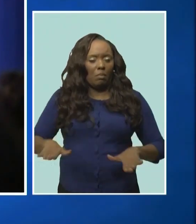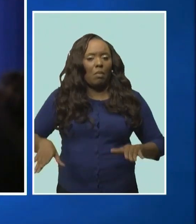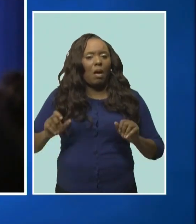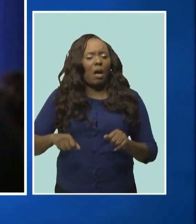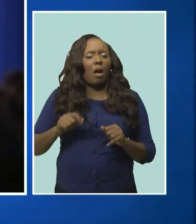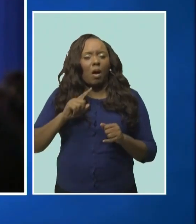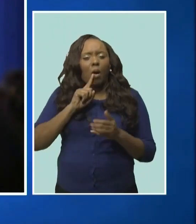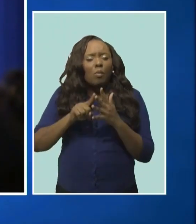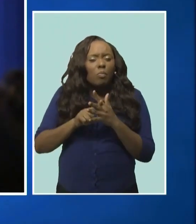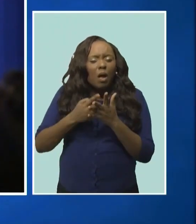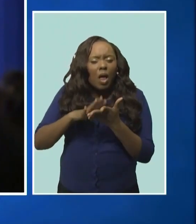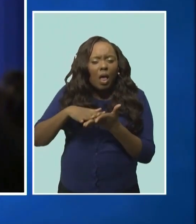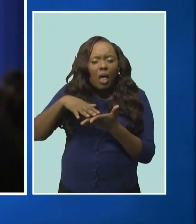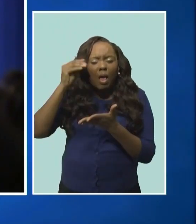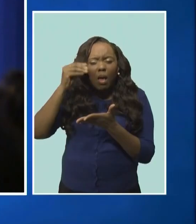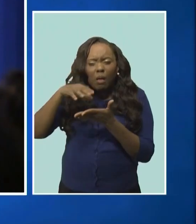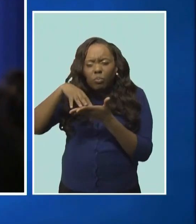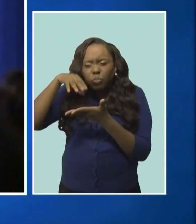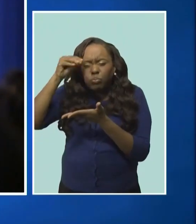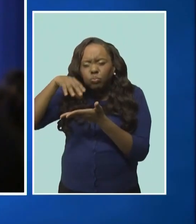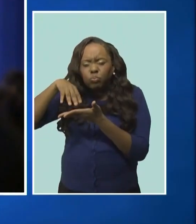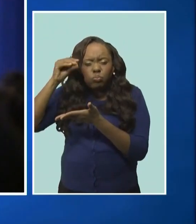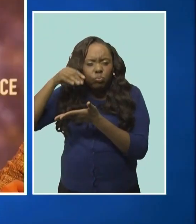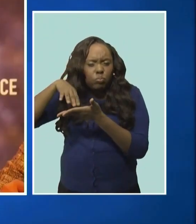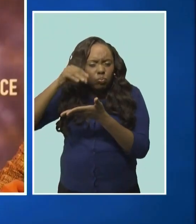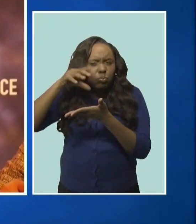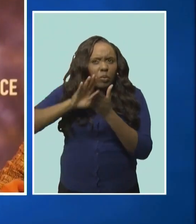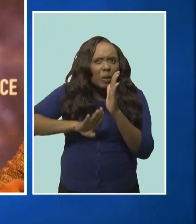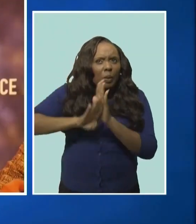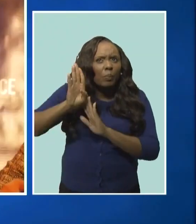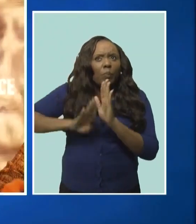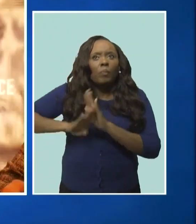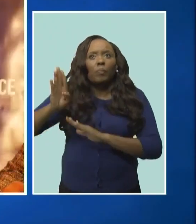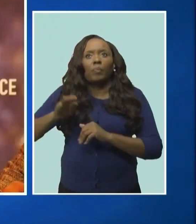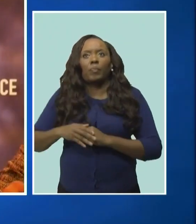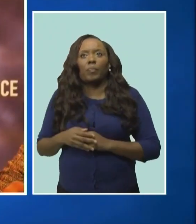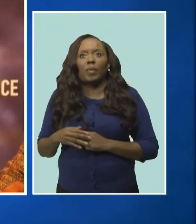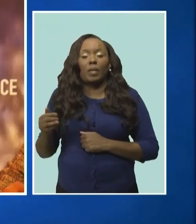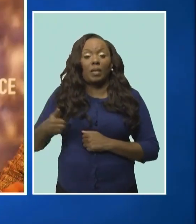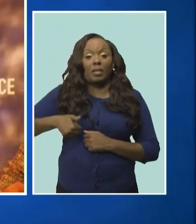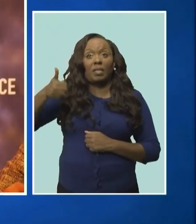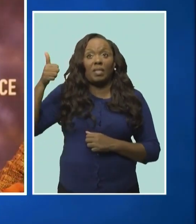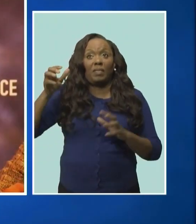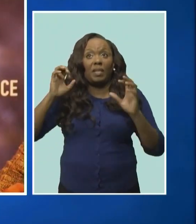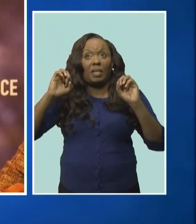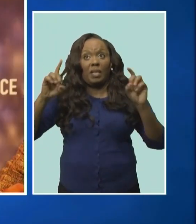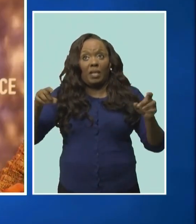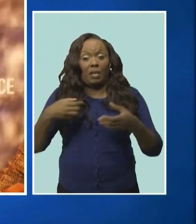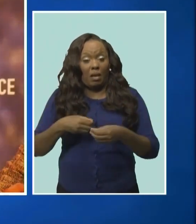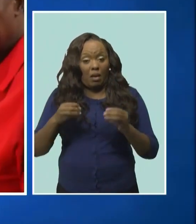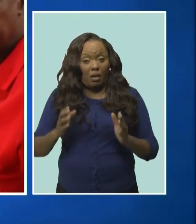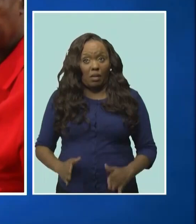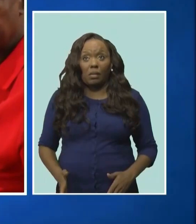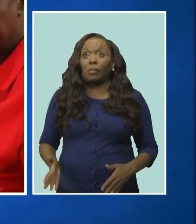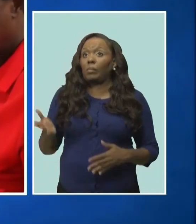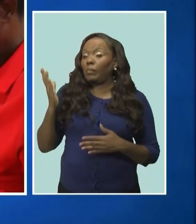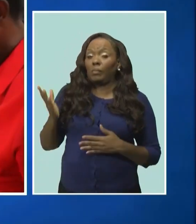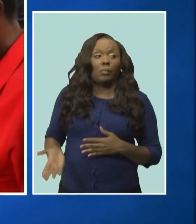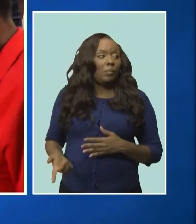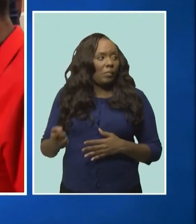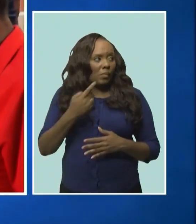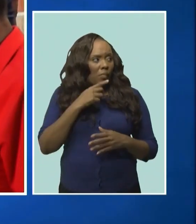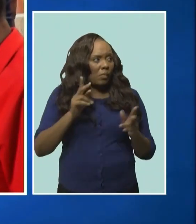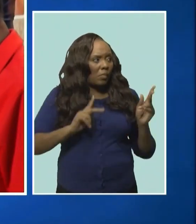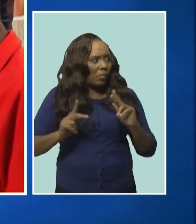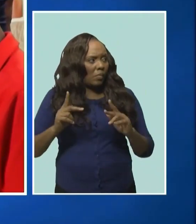to explore and develop. Chief Education Officer Dr. Ramona Archer-Bradshaw says concerns